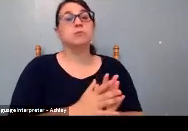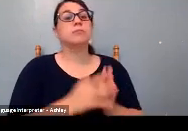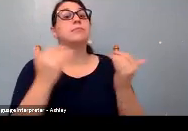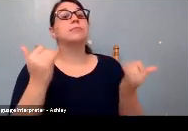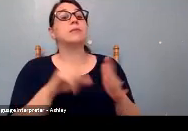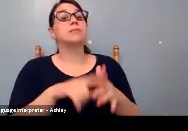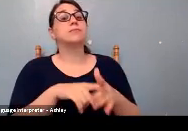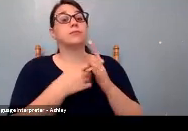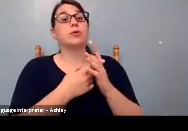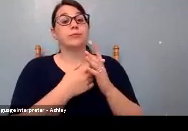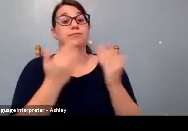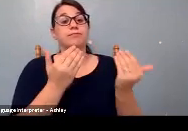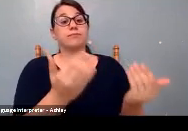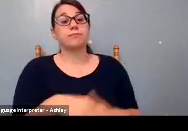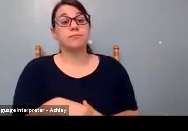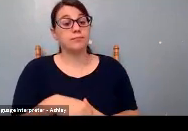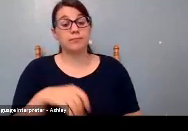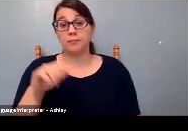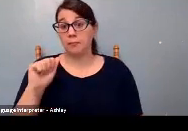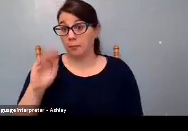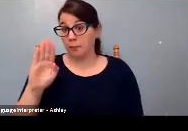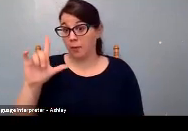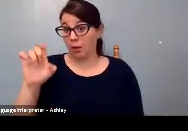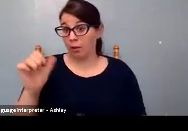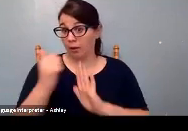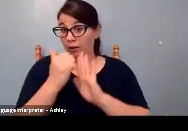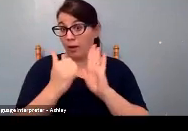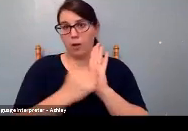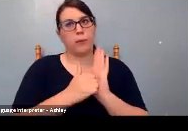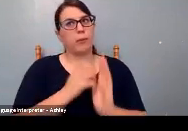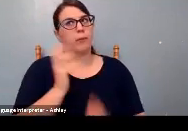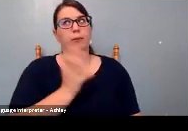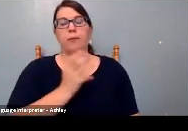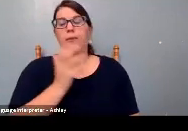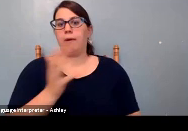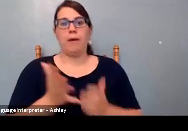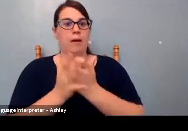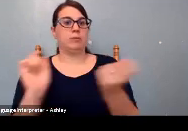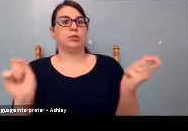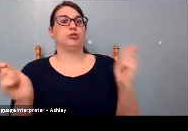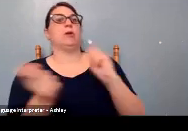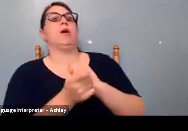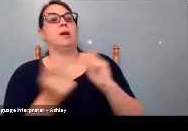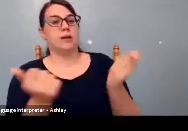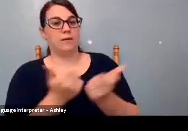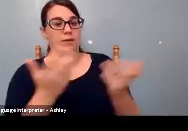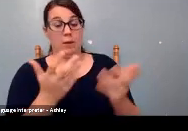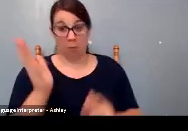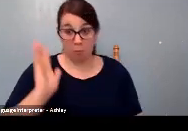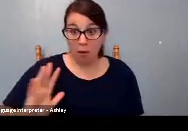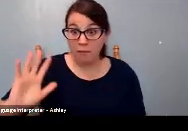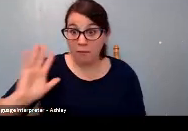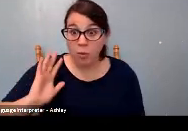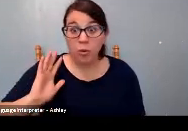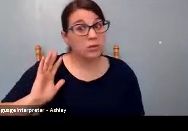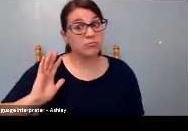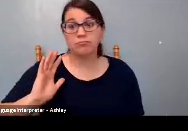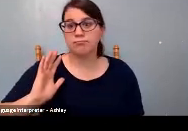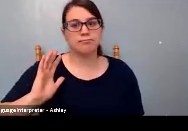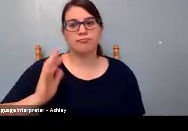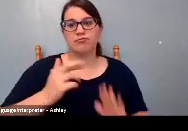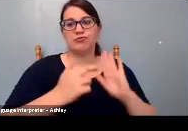ABLE accounts are a game changer for people with disabilities. Previous rules have kept people with disabilities impoverished